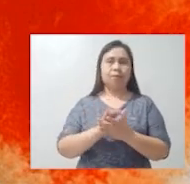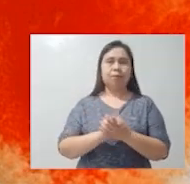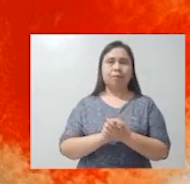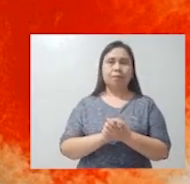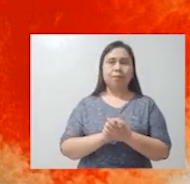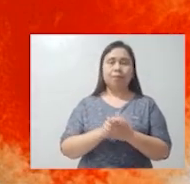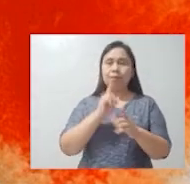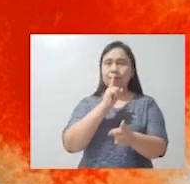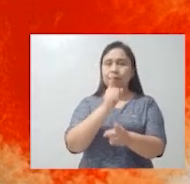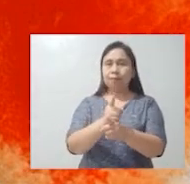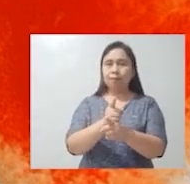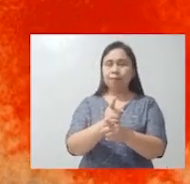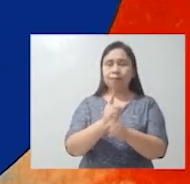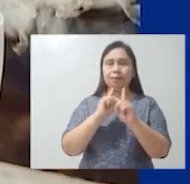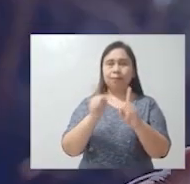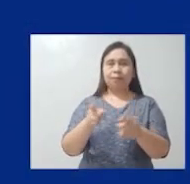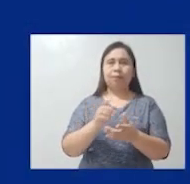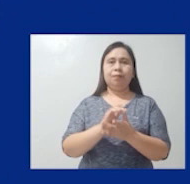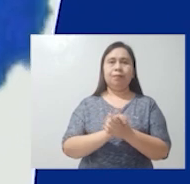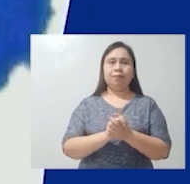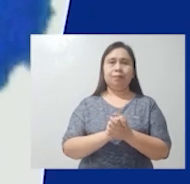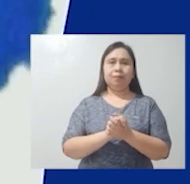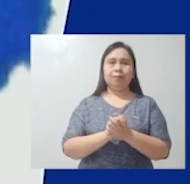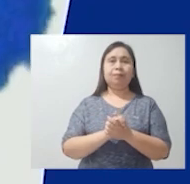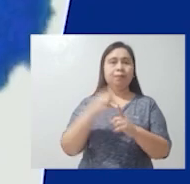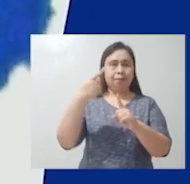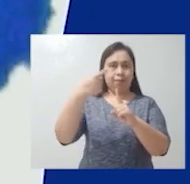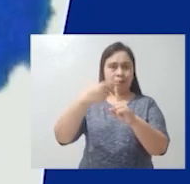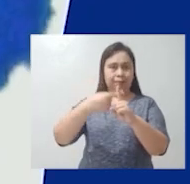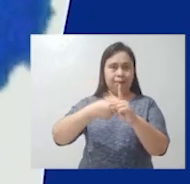And the correct answer is thermometer.